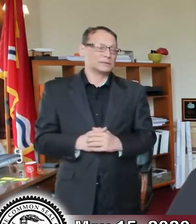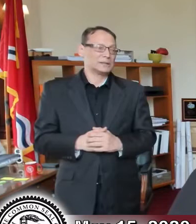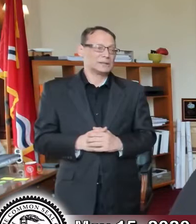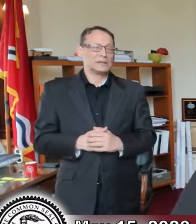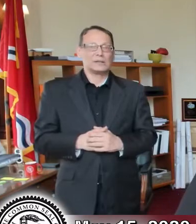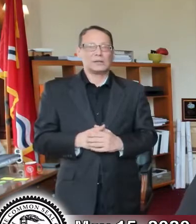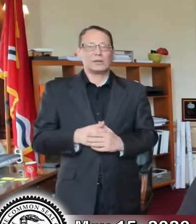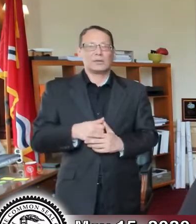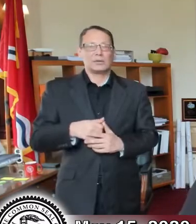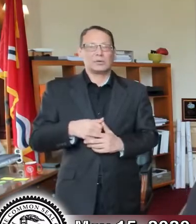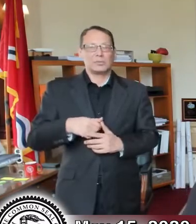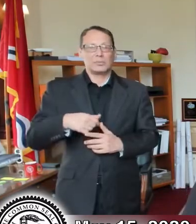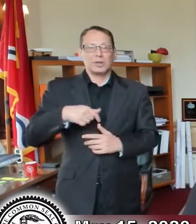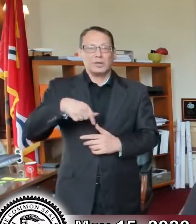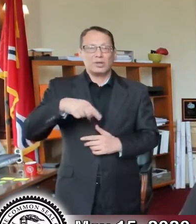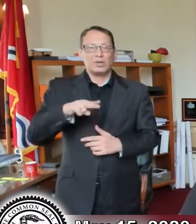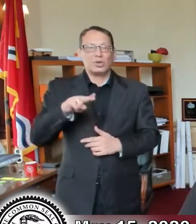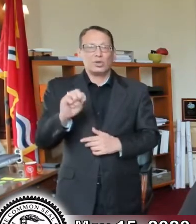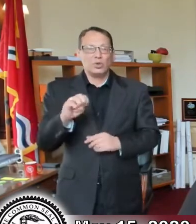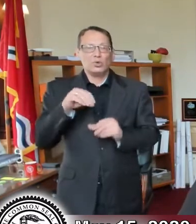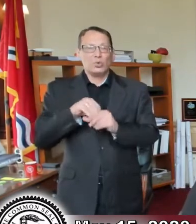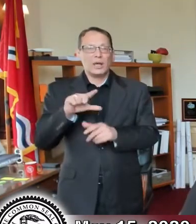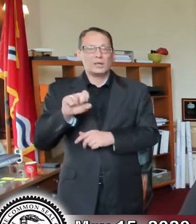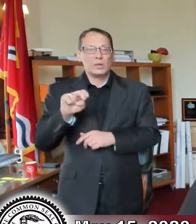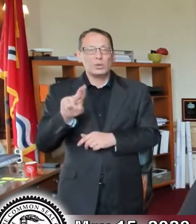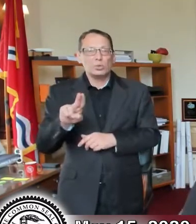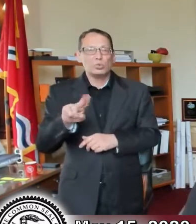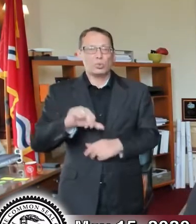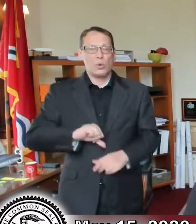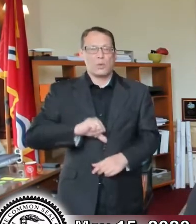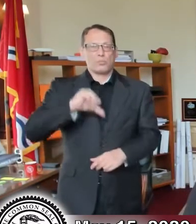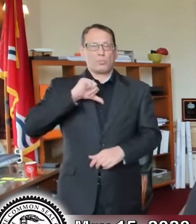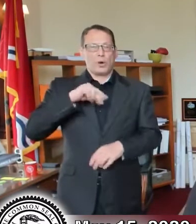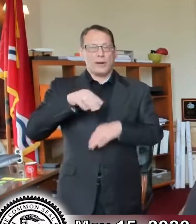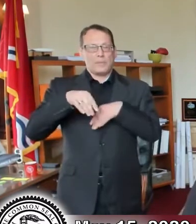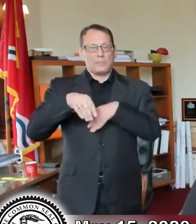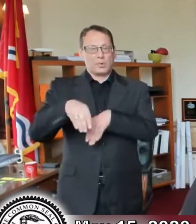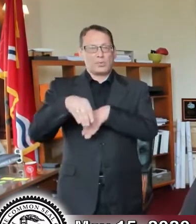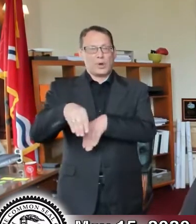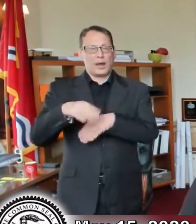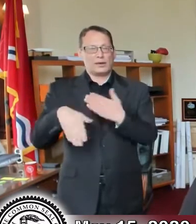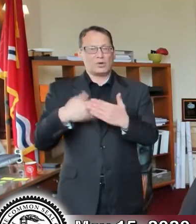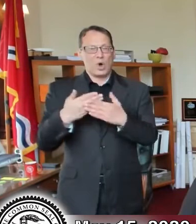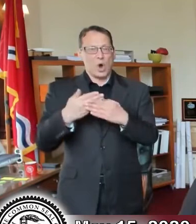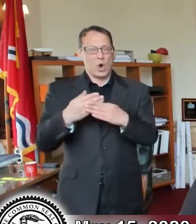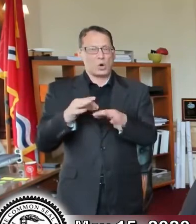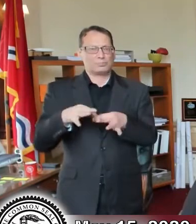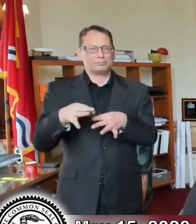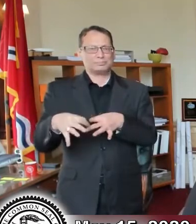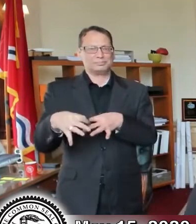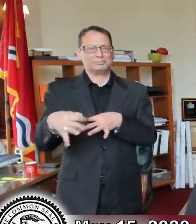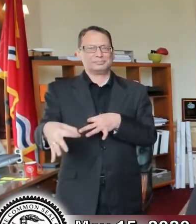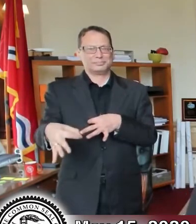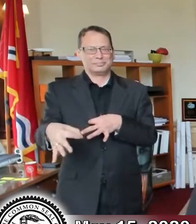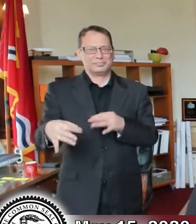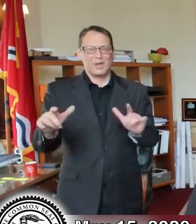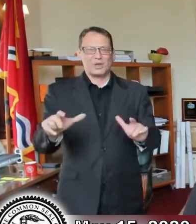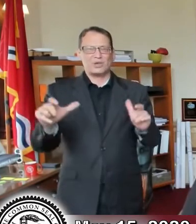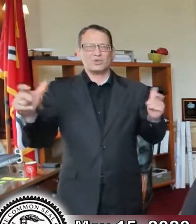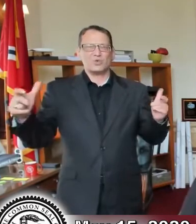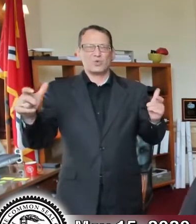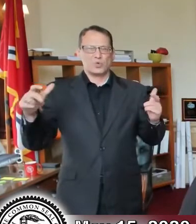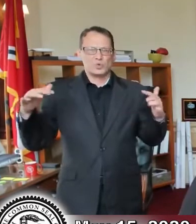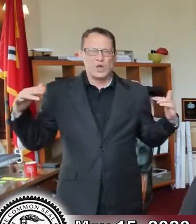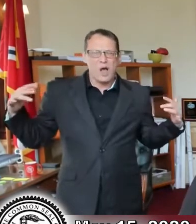Q in the Lou, the Pride Parade, those things have all been postponed for now because those are just huge